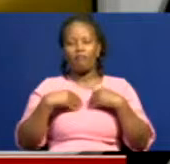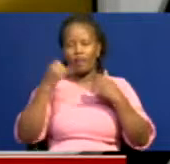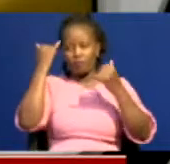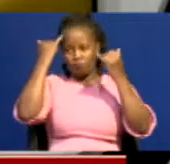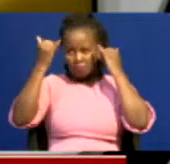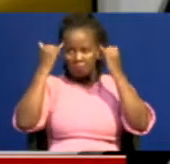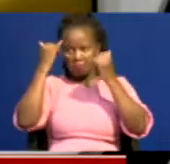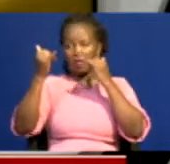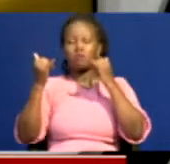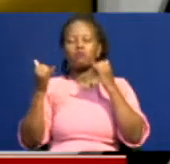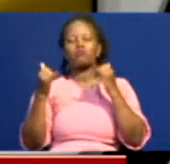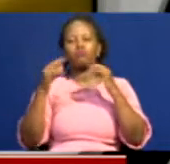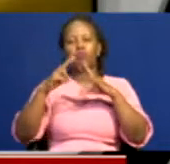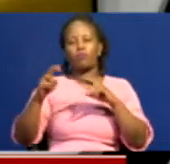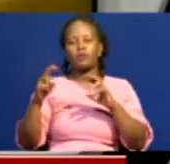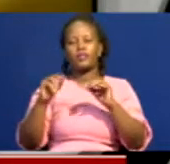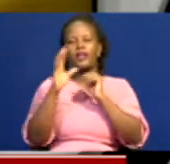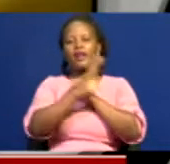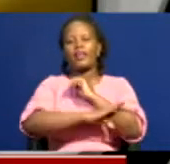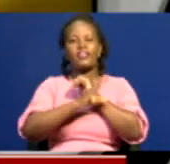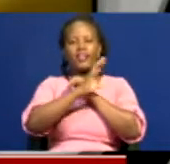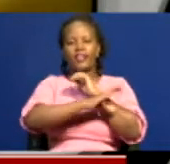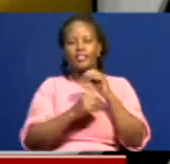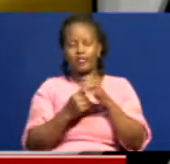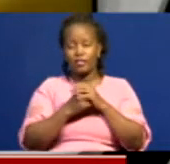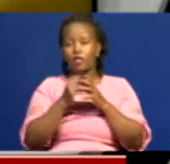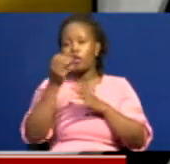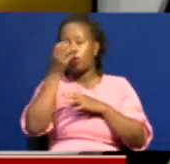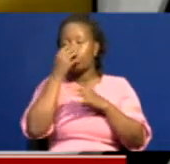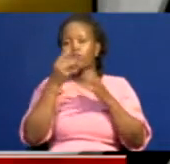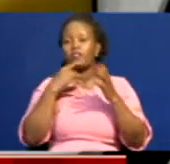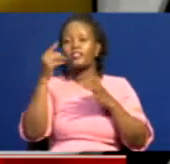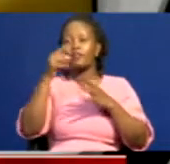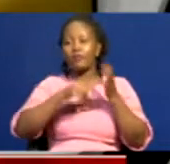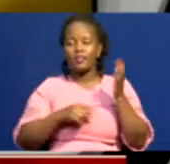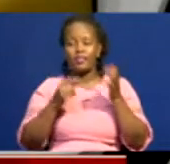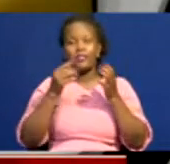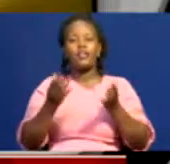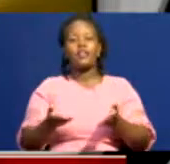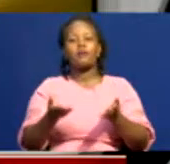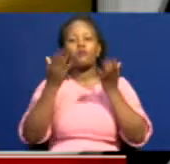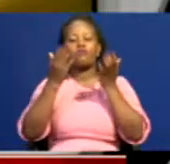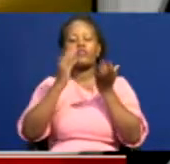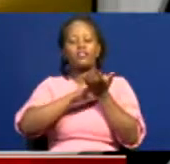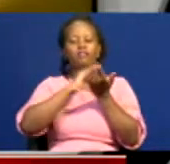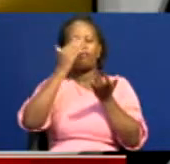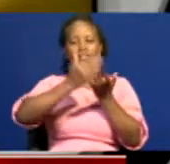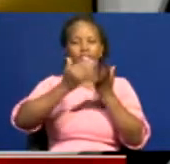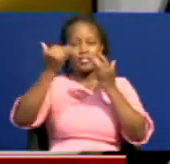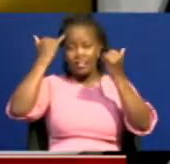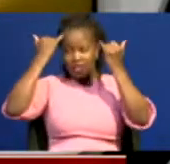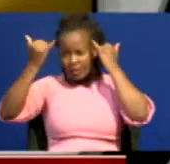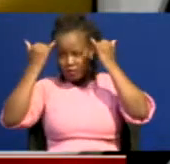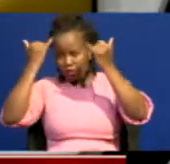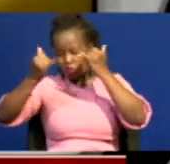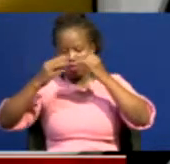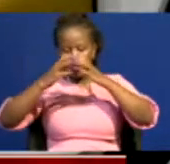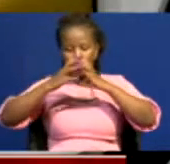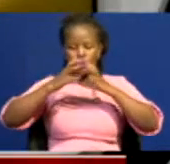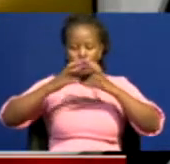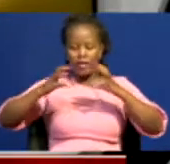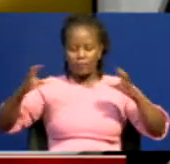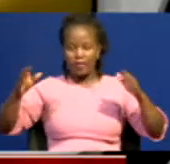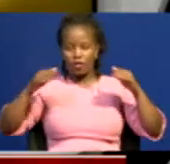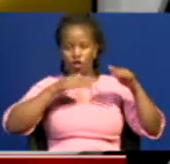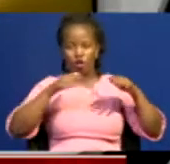country. President William Ruto said that the provision of incentives and the scaling up of funding in innovation will expand opportunities for the